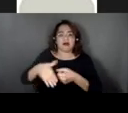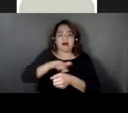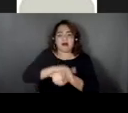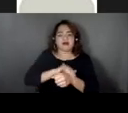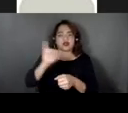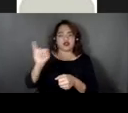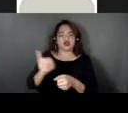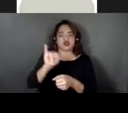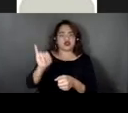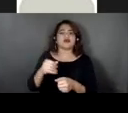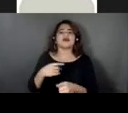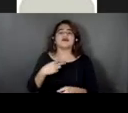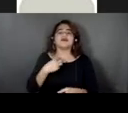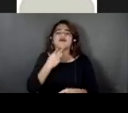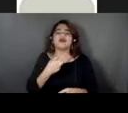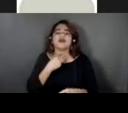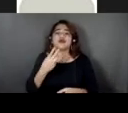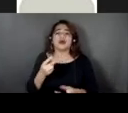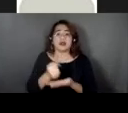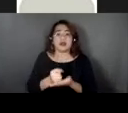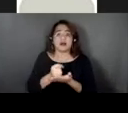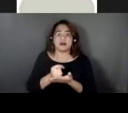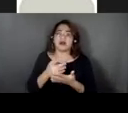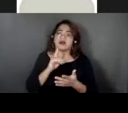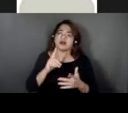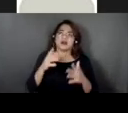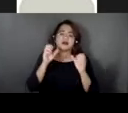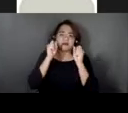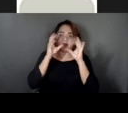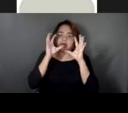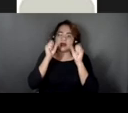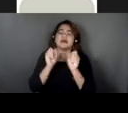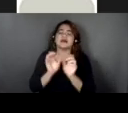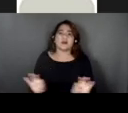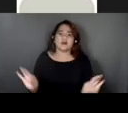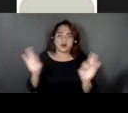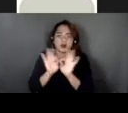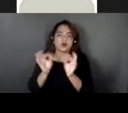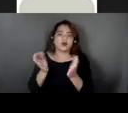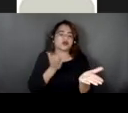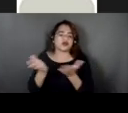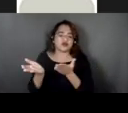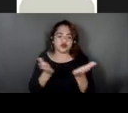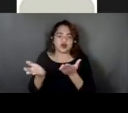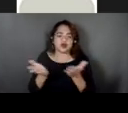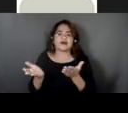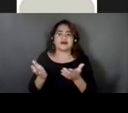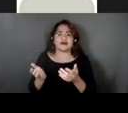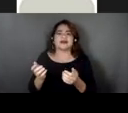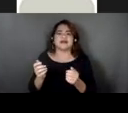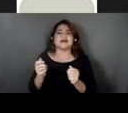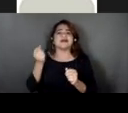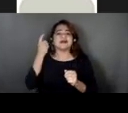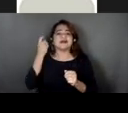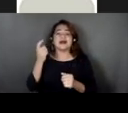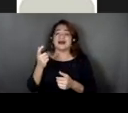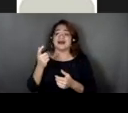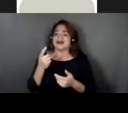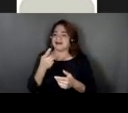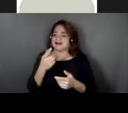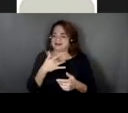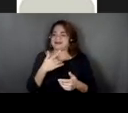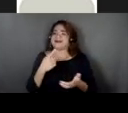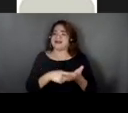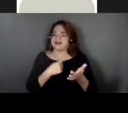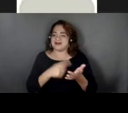insurance, which is a really, really important service for folks to be able to access, but often something that they're paying